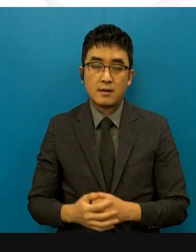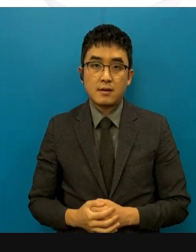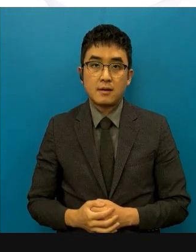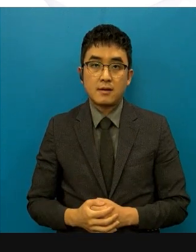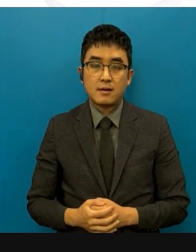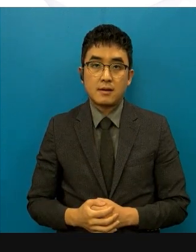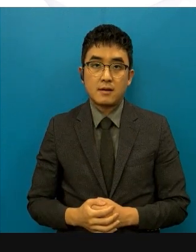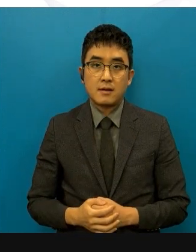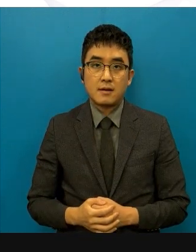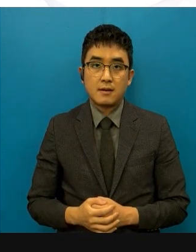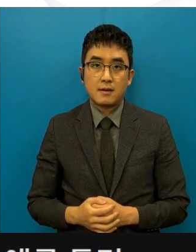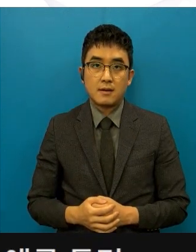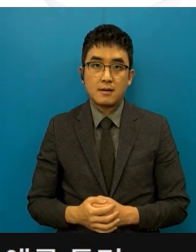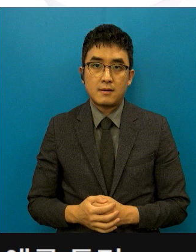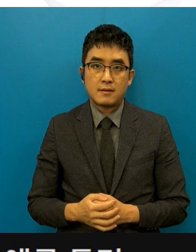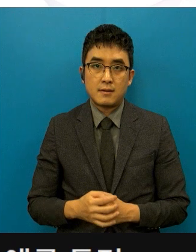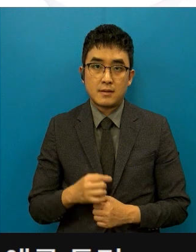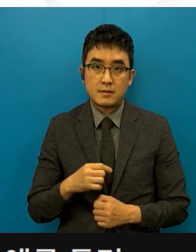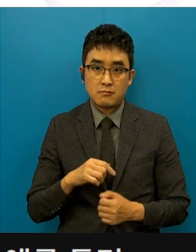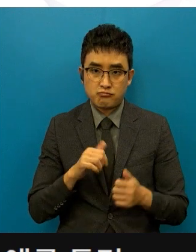receive suicide assistance.